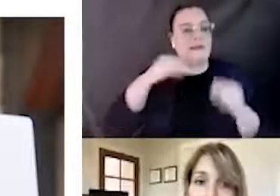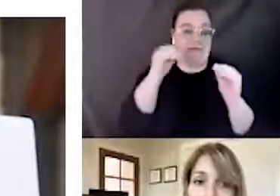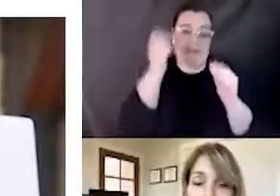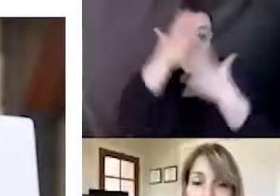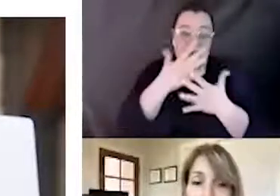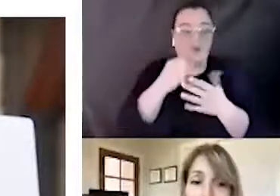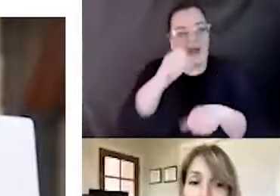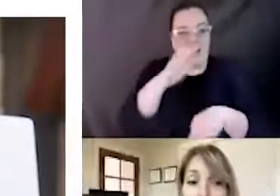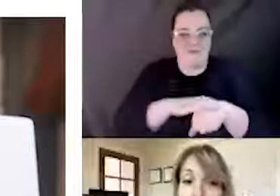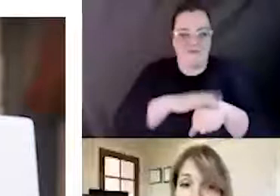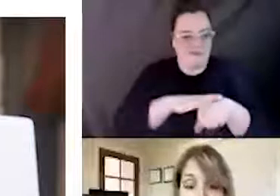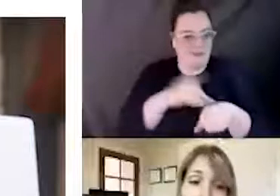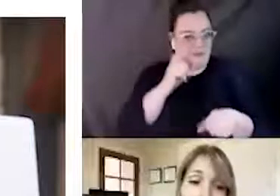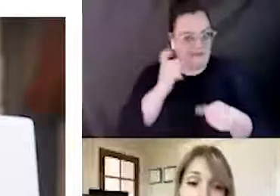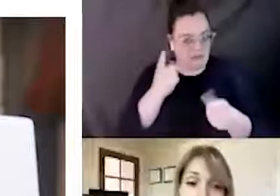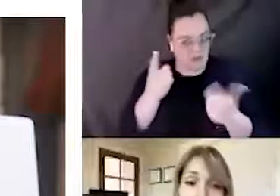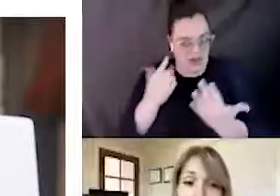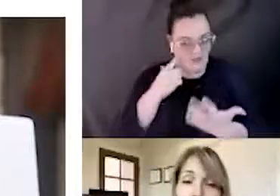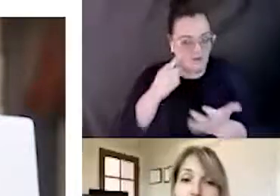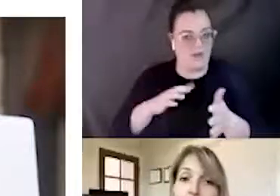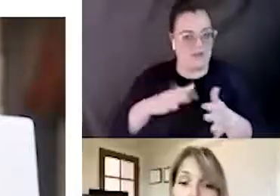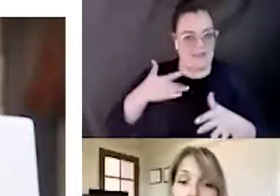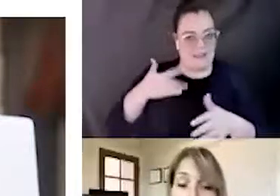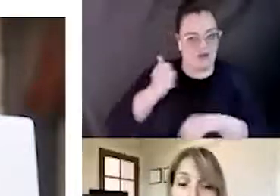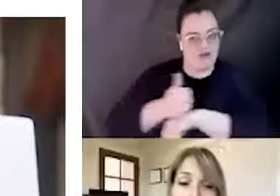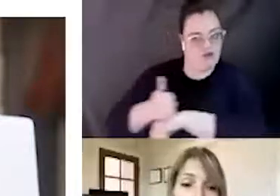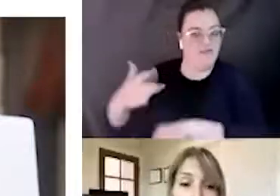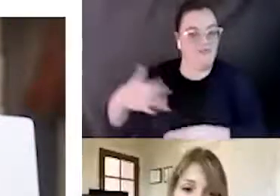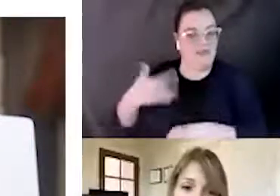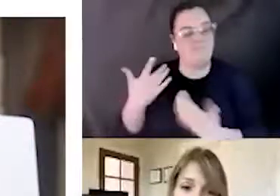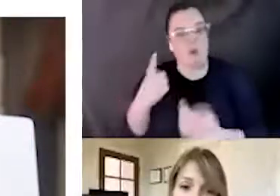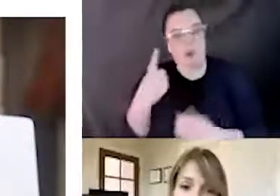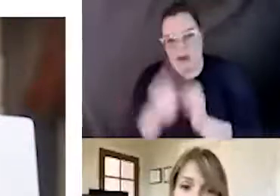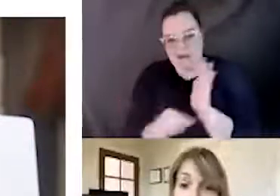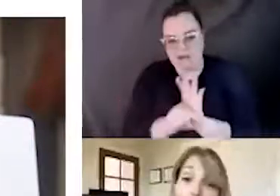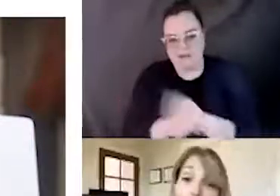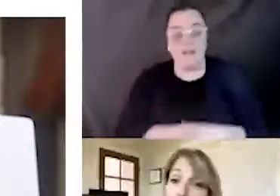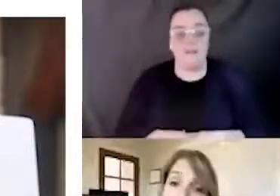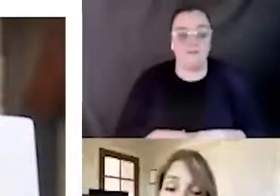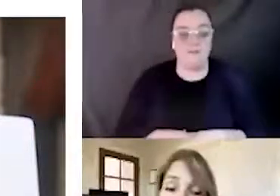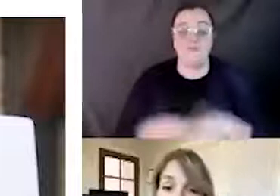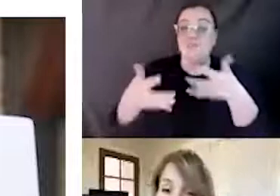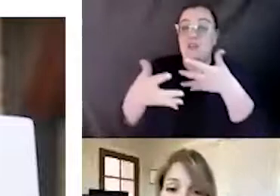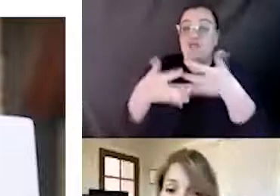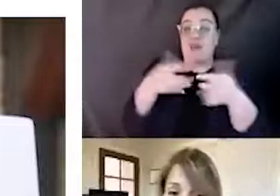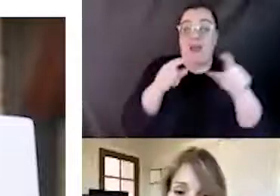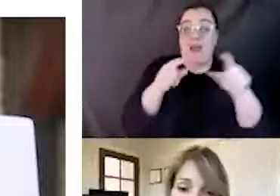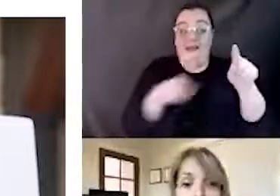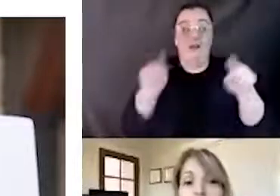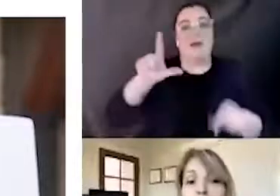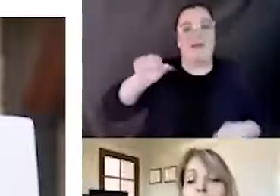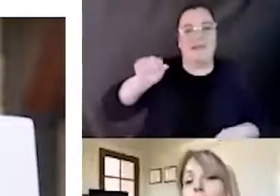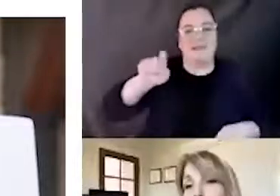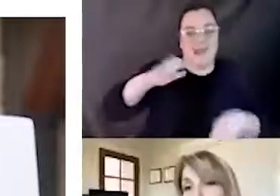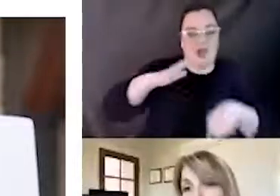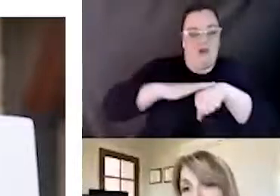system. So this area here in the gray, that's the late alert zone. Everyone else, including all of Bob's friends here,